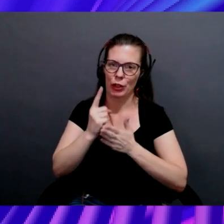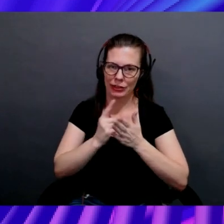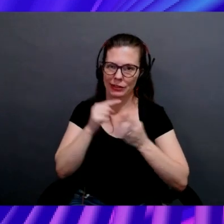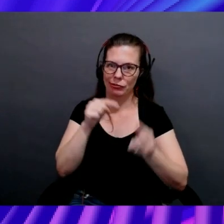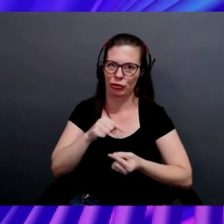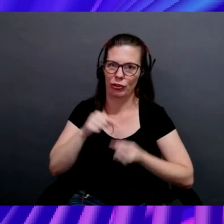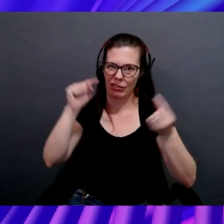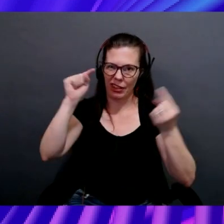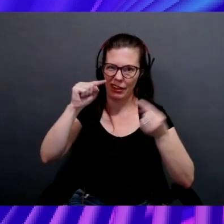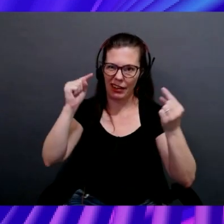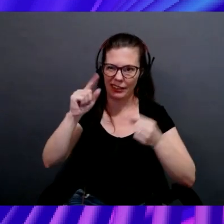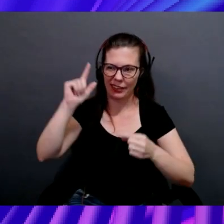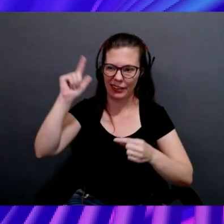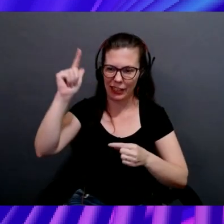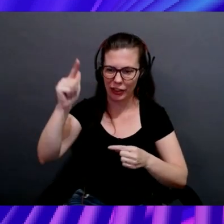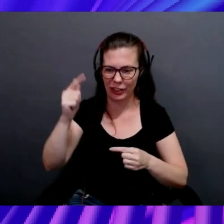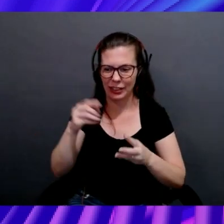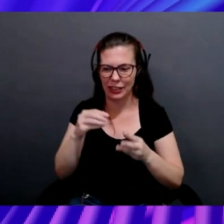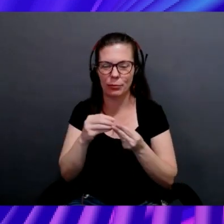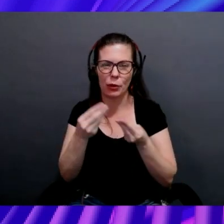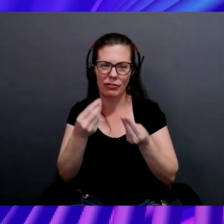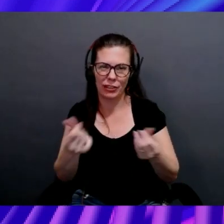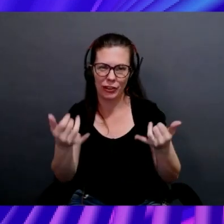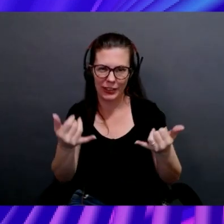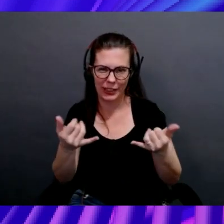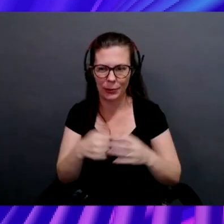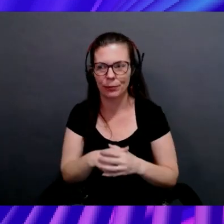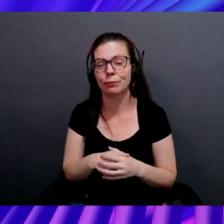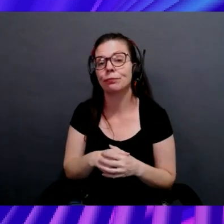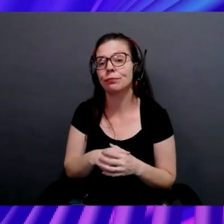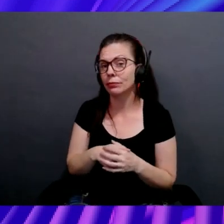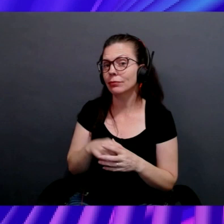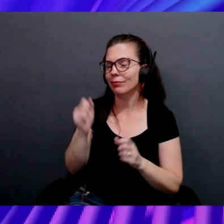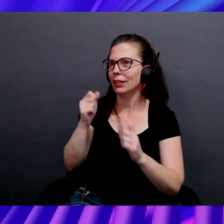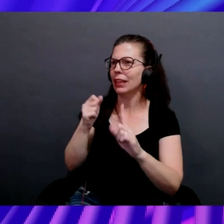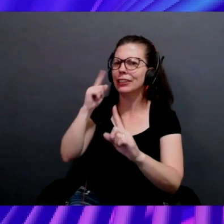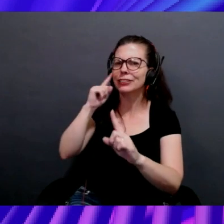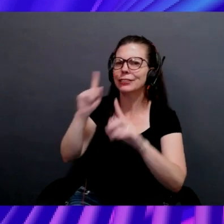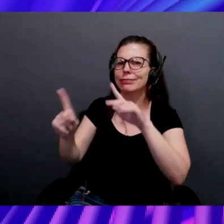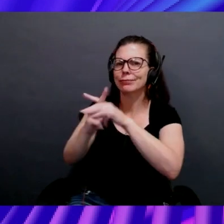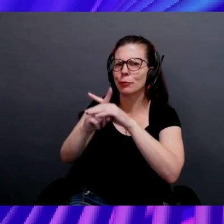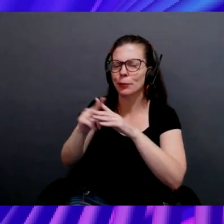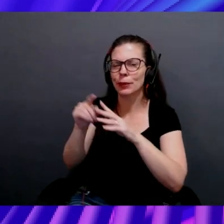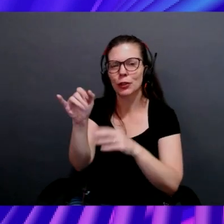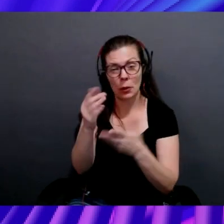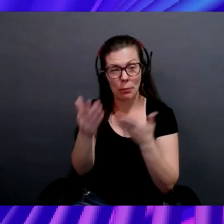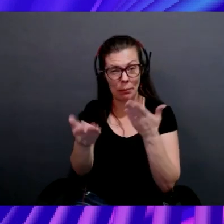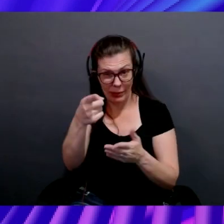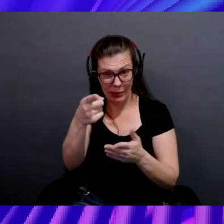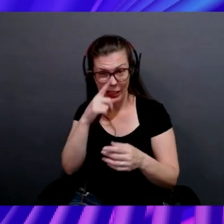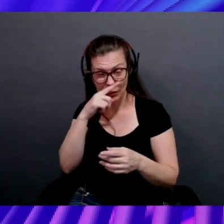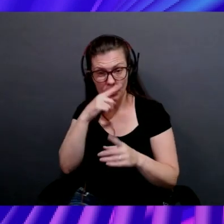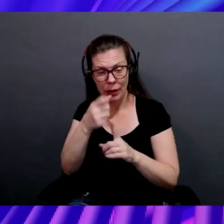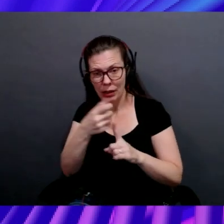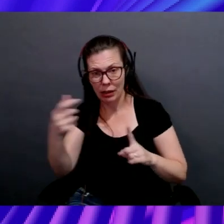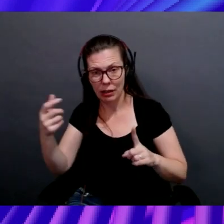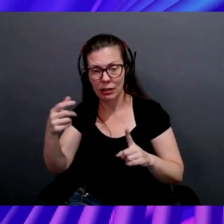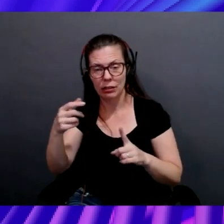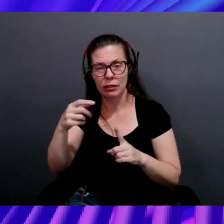efficient. This is kind of pulled up a question in my mind too. Maybe you could talk a little bit, Rich,